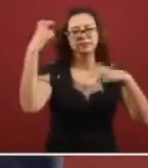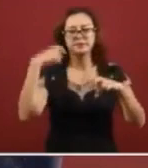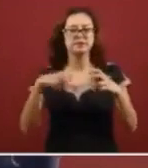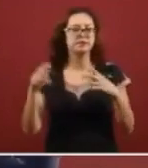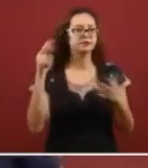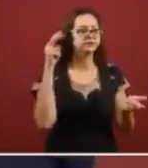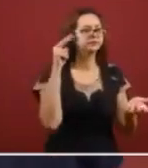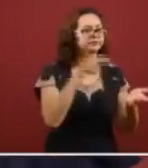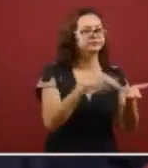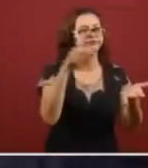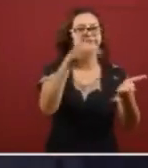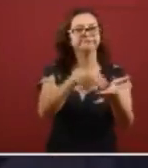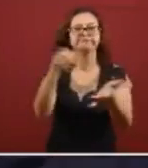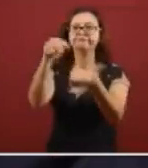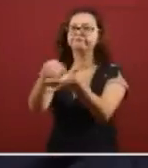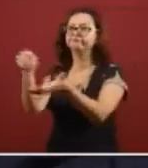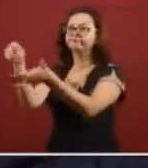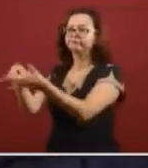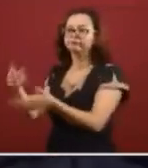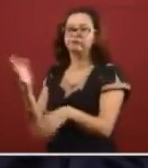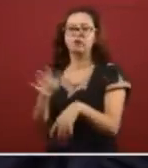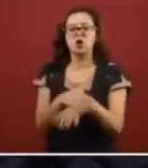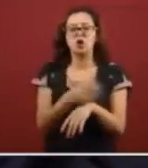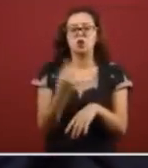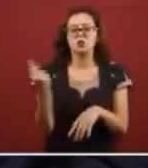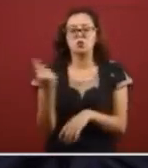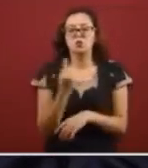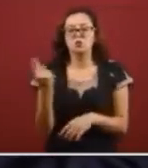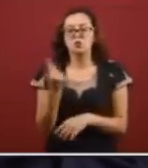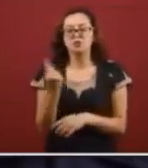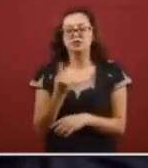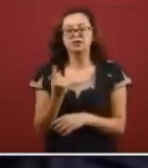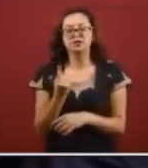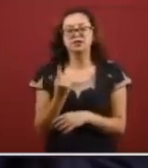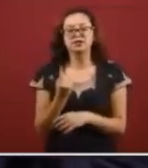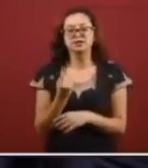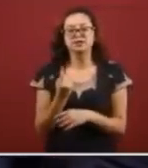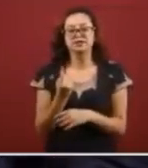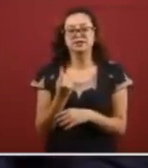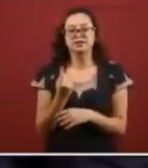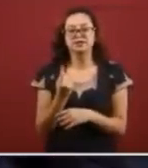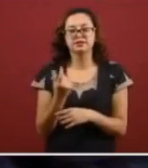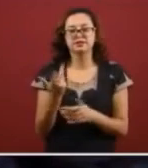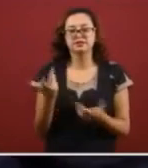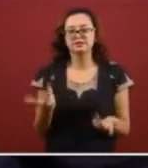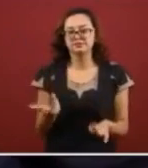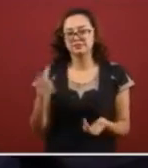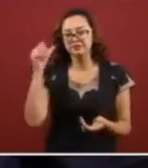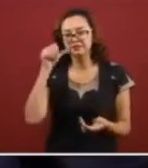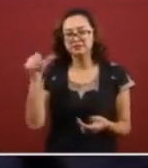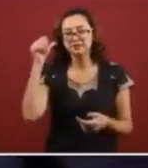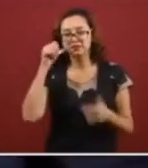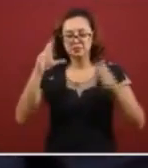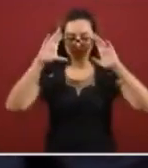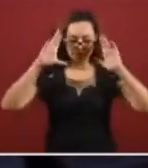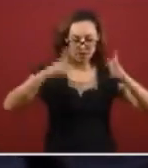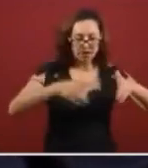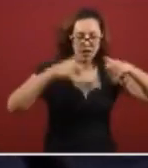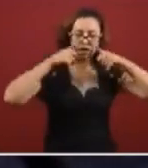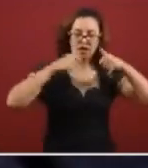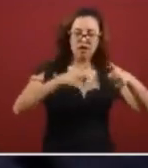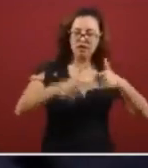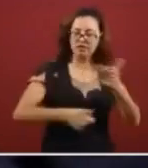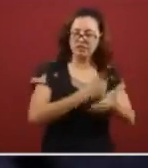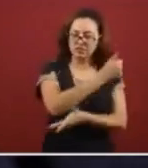siempre, pues, atienden más they always attend more in the